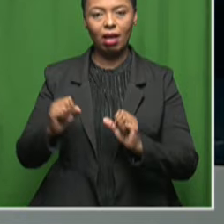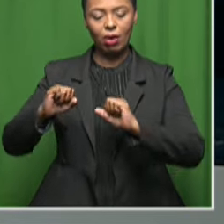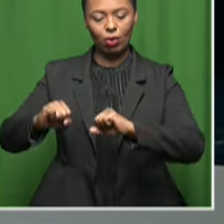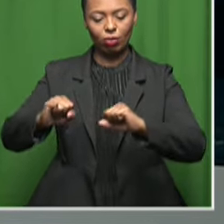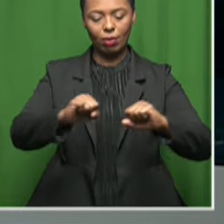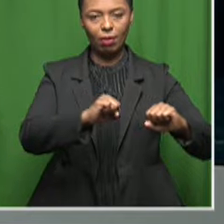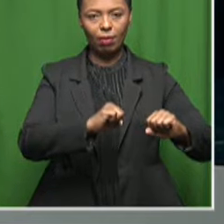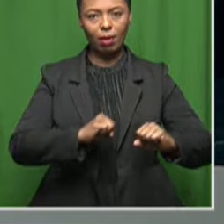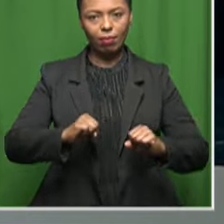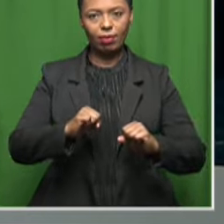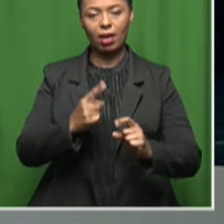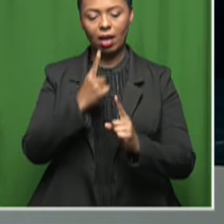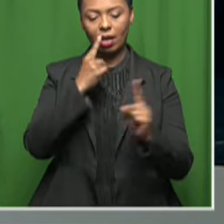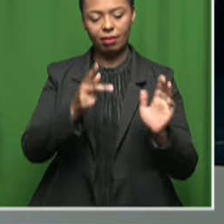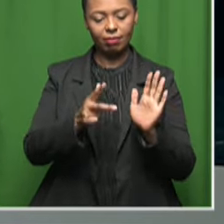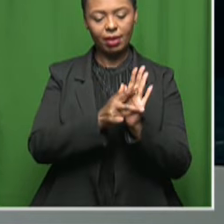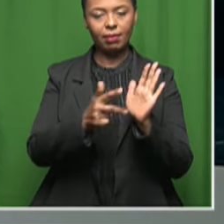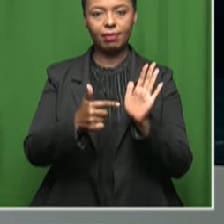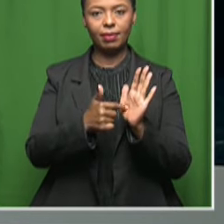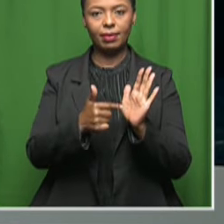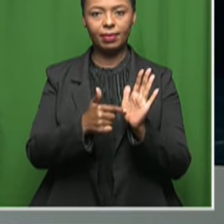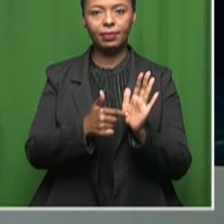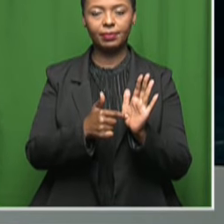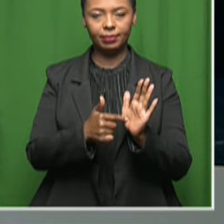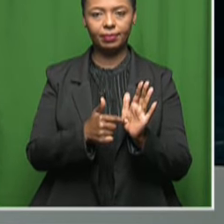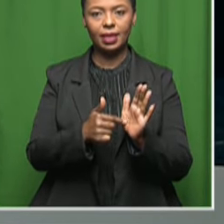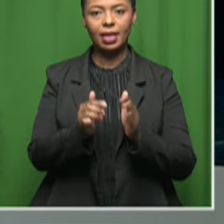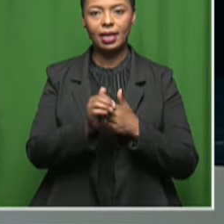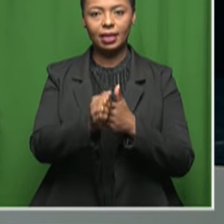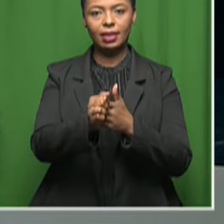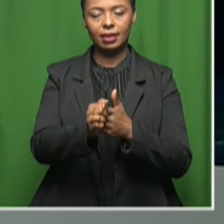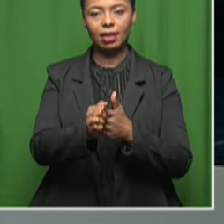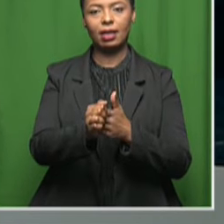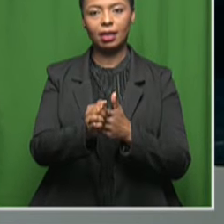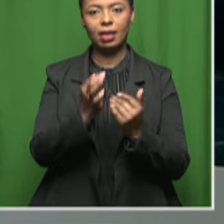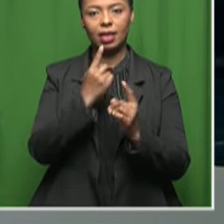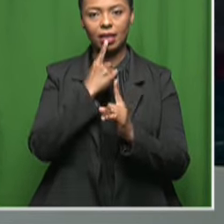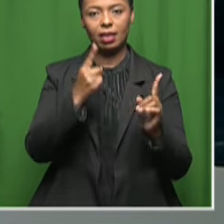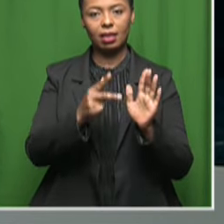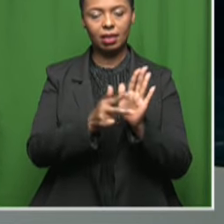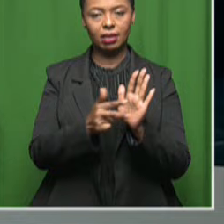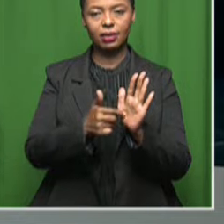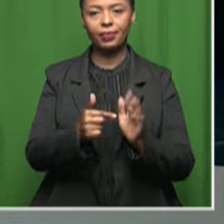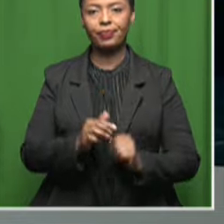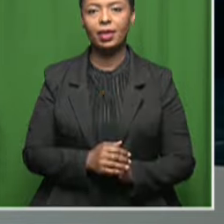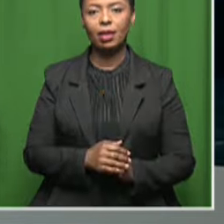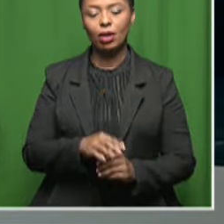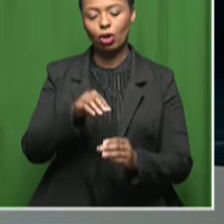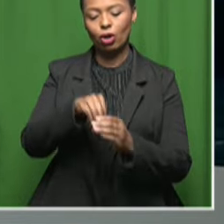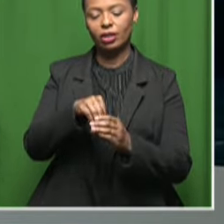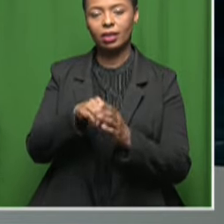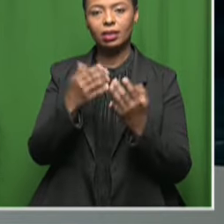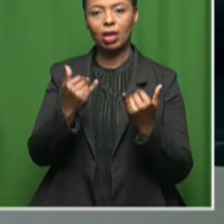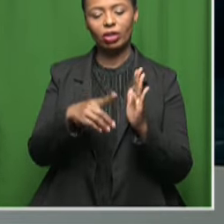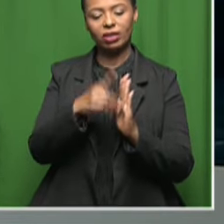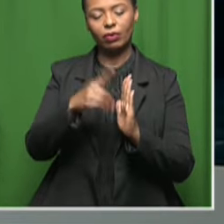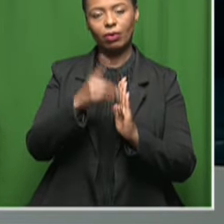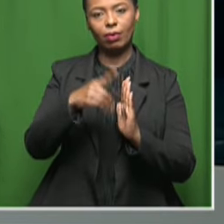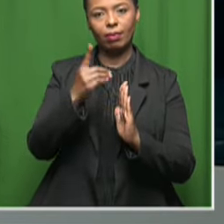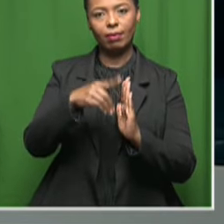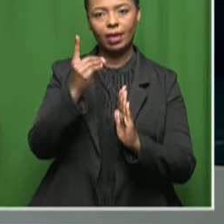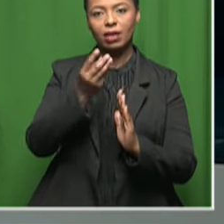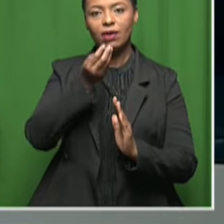unanimous consensus adoption of the Leaders' Declaration. And part of that Leaders' Declaration, in the context of development, in the context